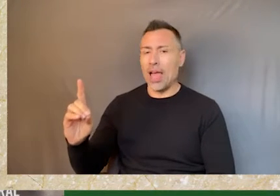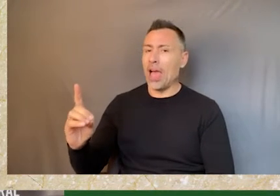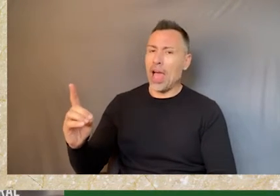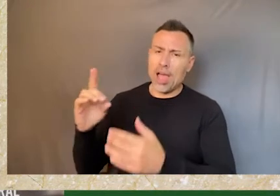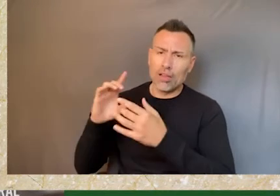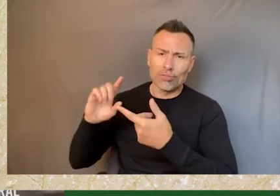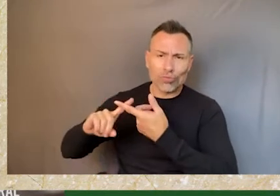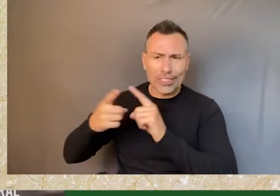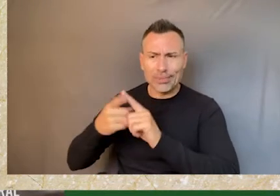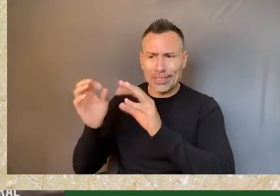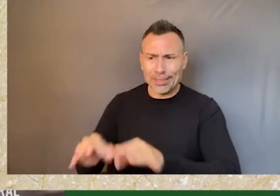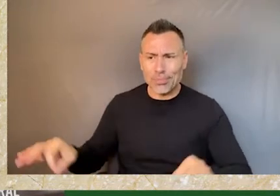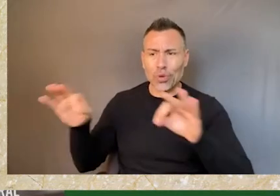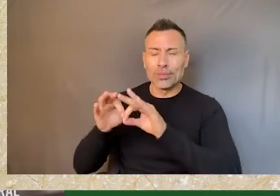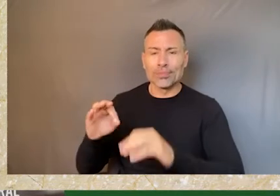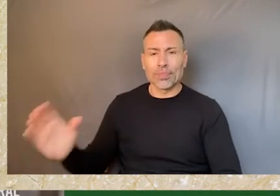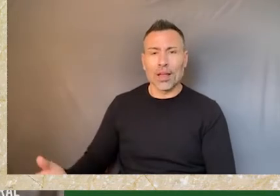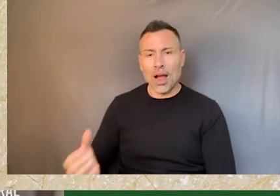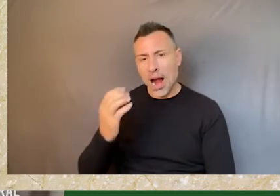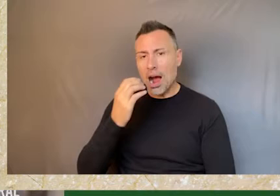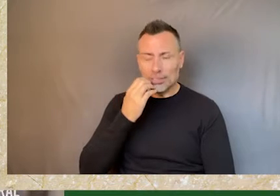really important.